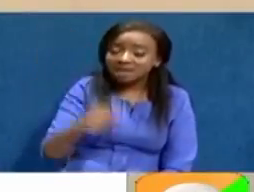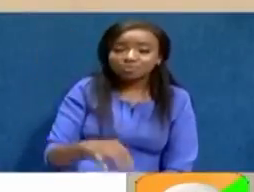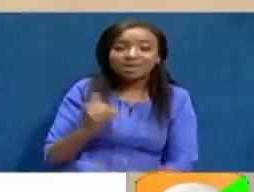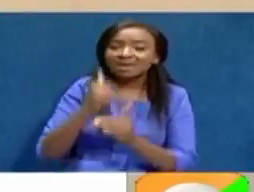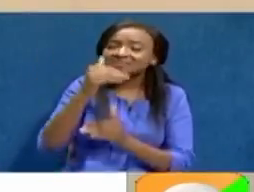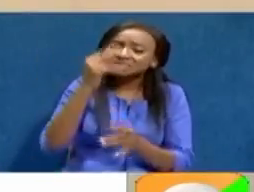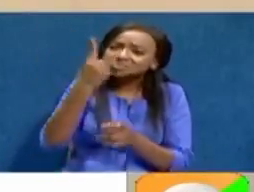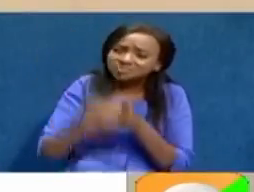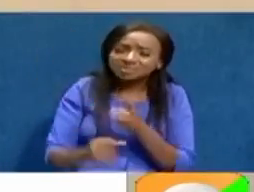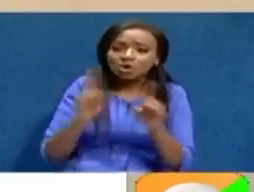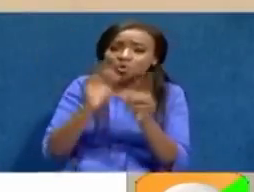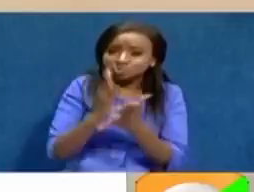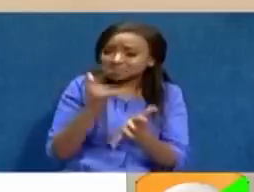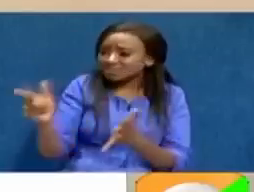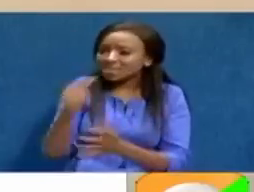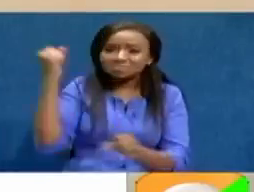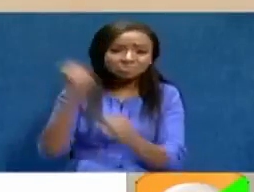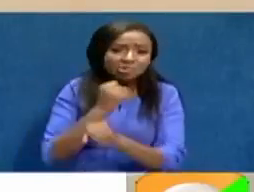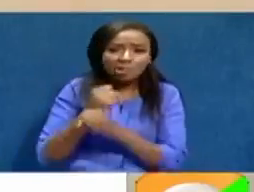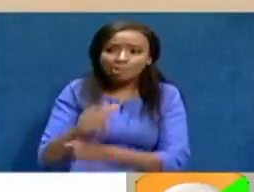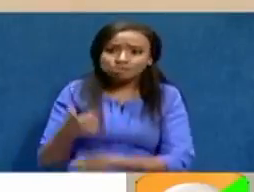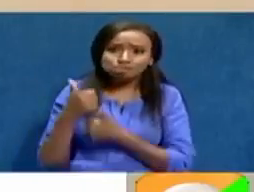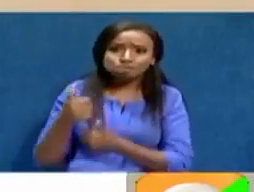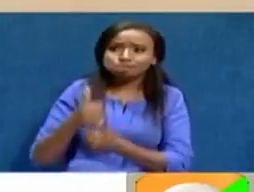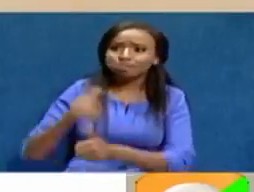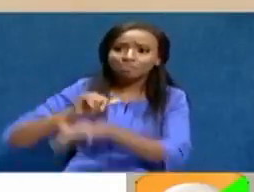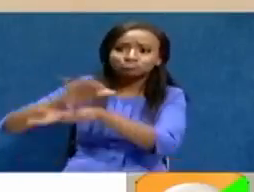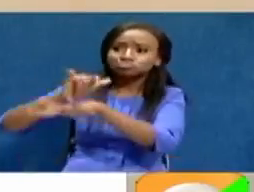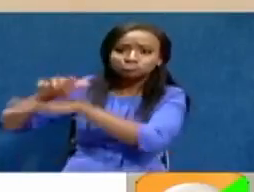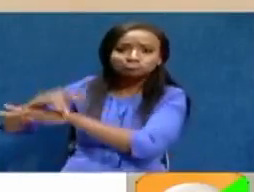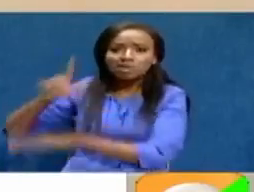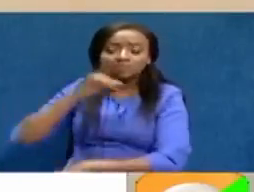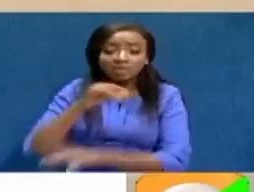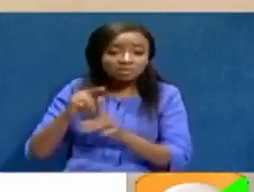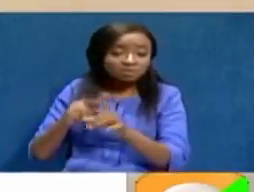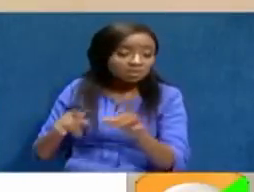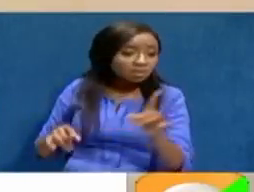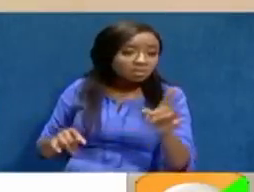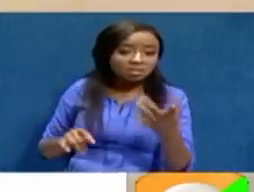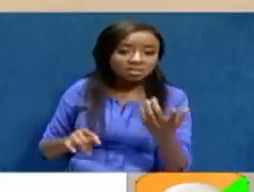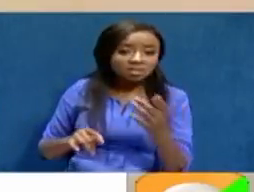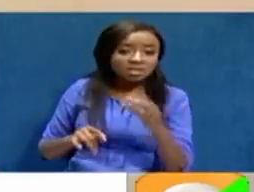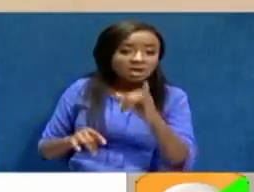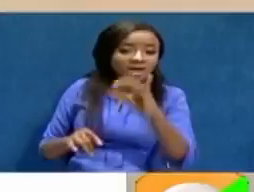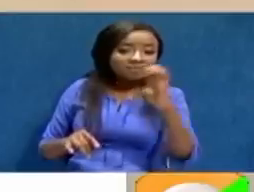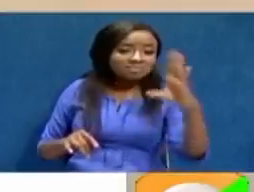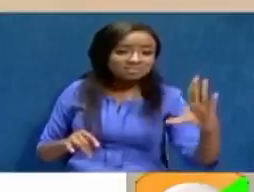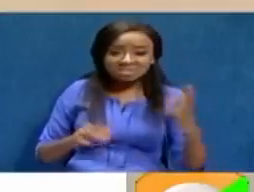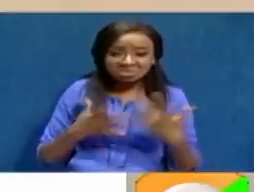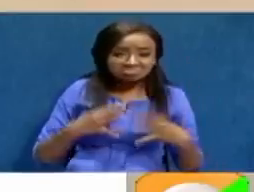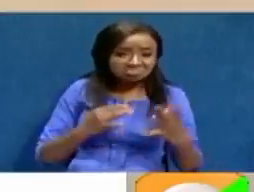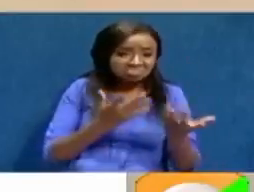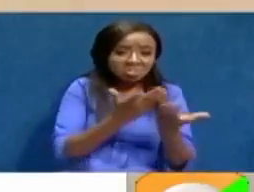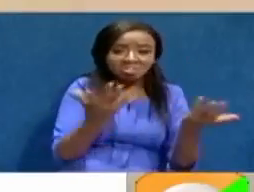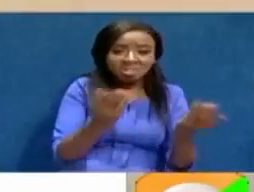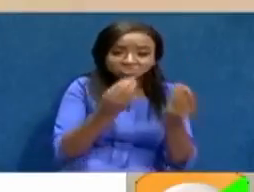been rewarded with diplomatic postings. The legitimacy of the commission due to the issue of quorum having been solved by a